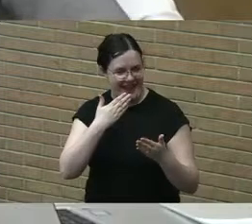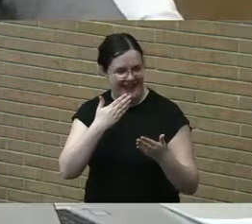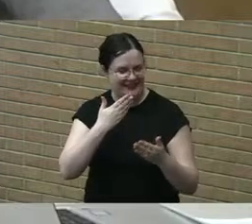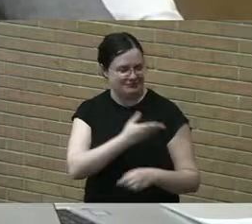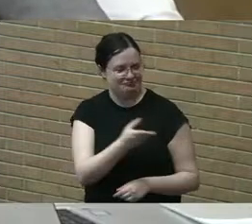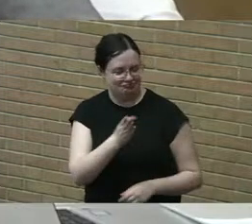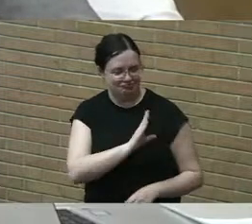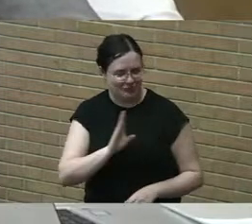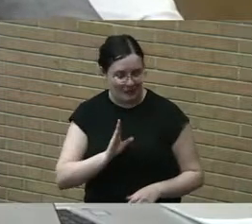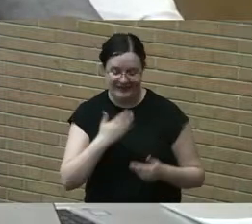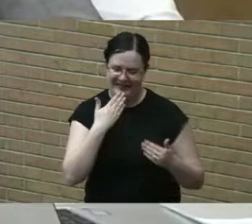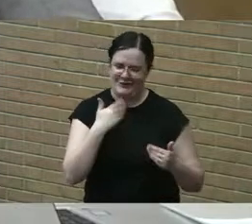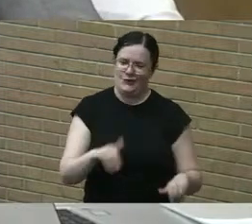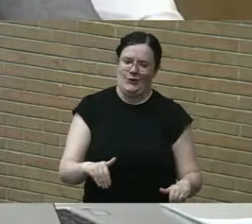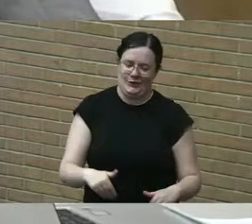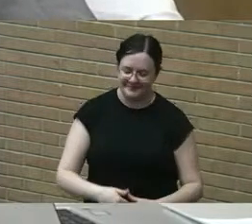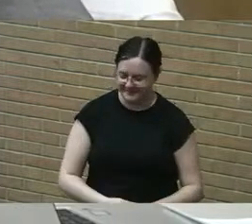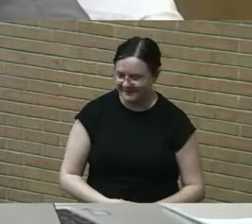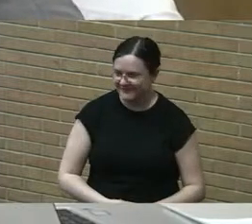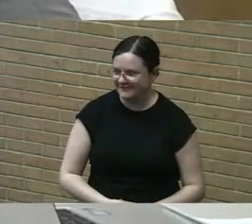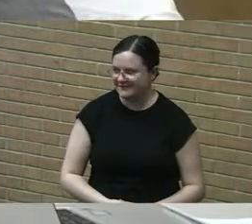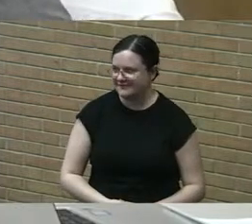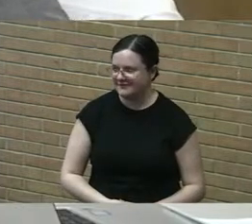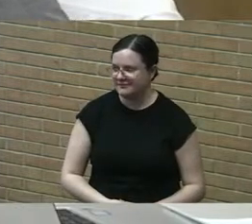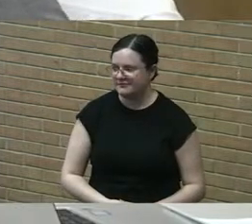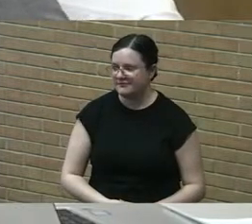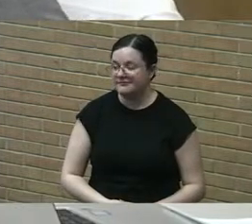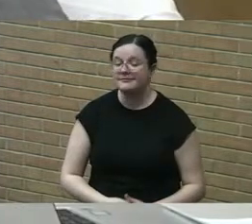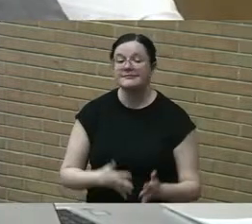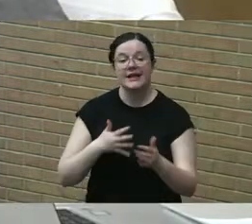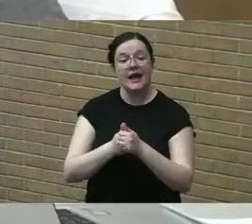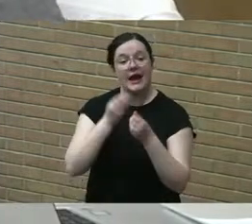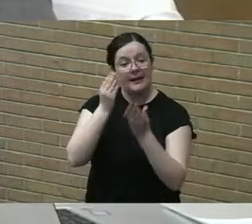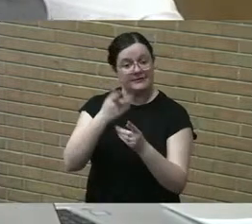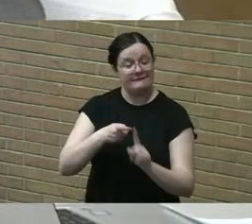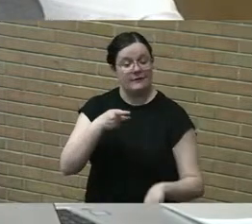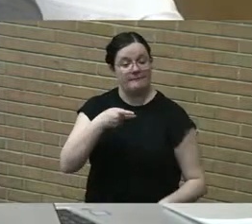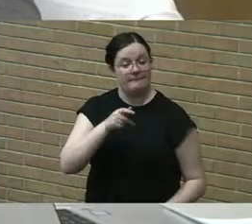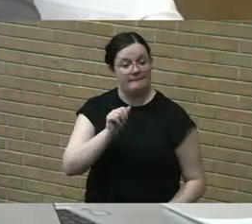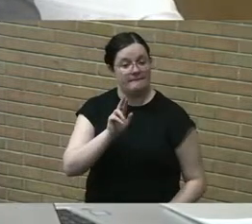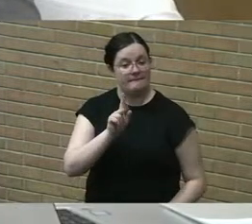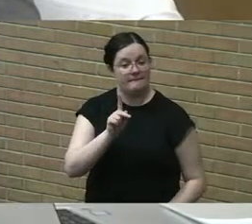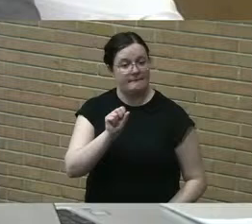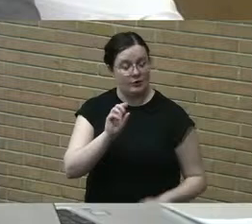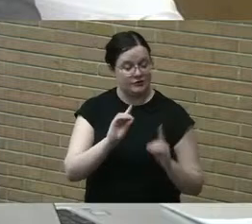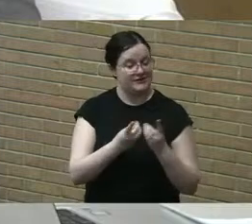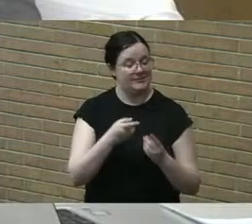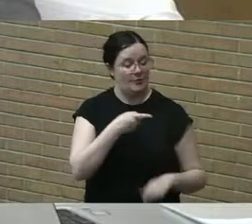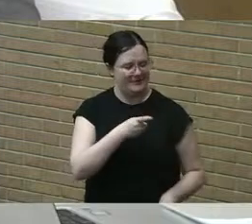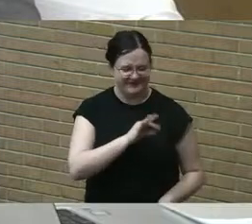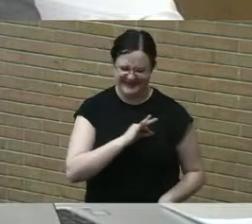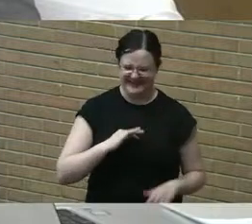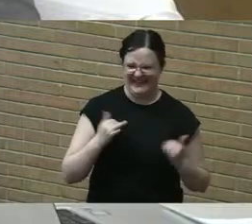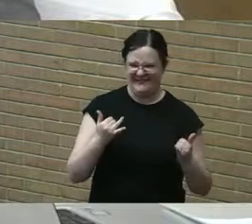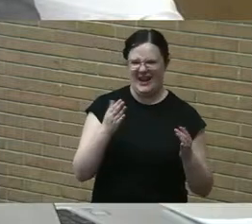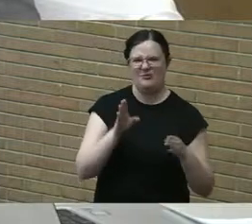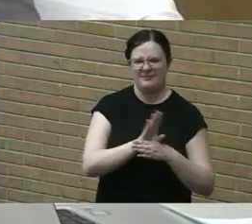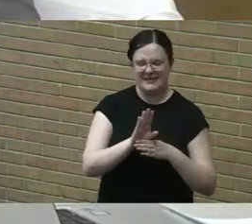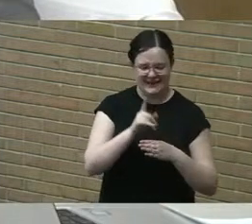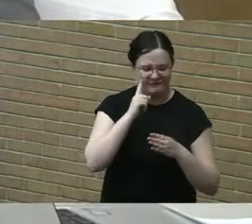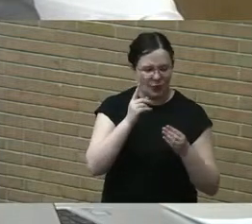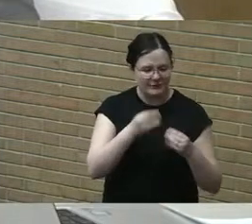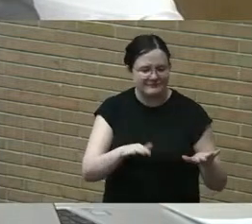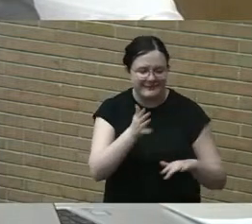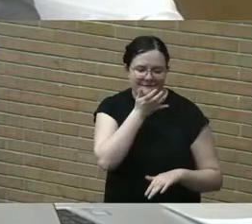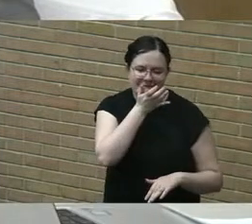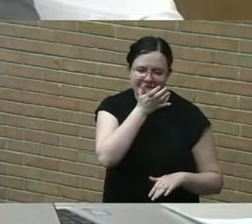thanks all the way around. An update from our Parks Department, staff is busy getting fields prepped and lined for